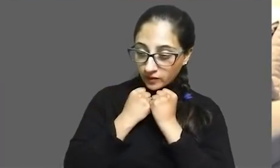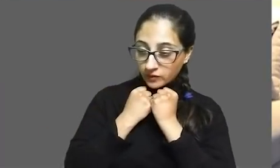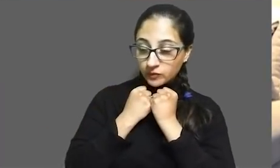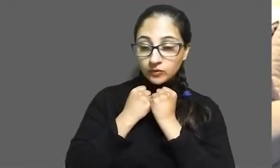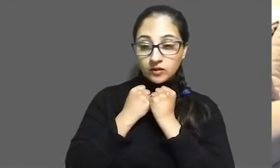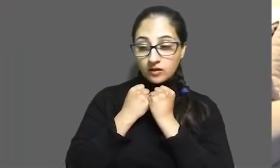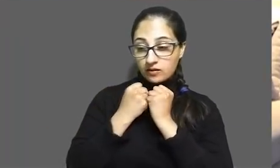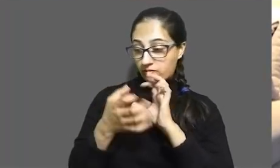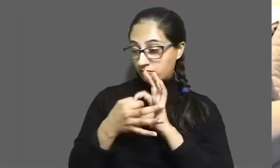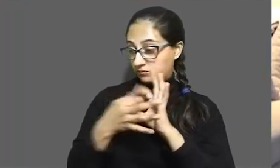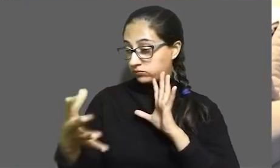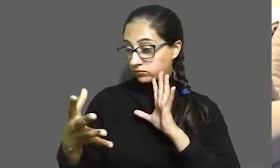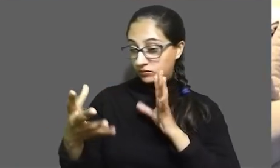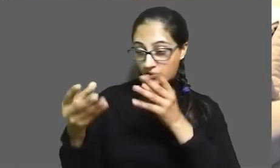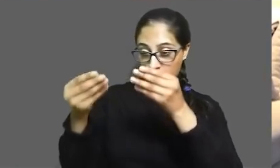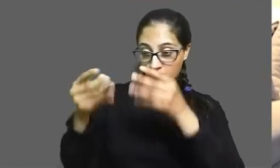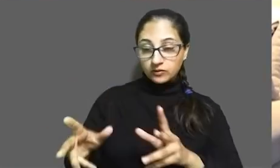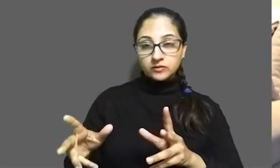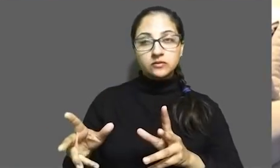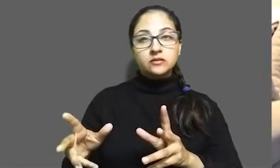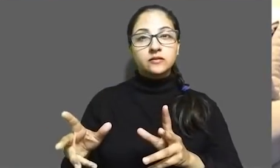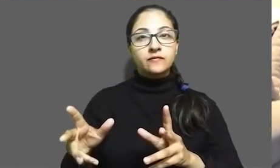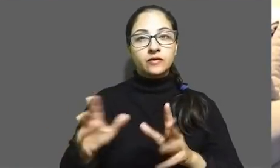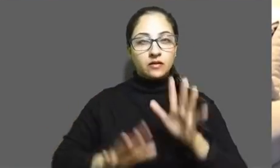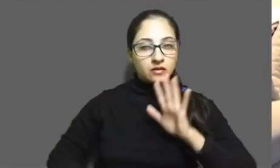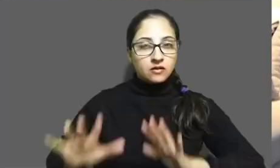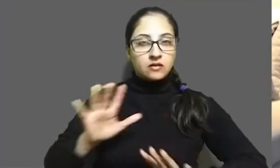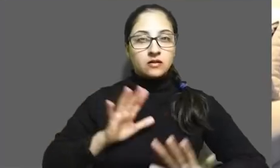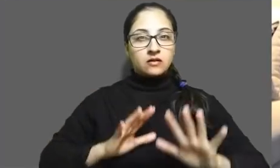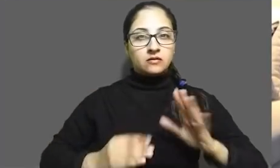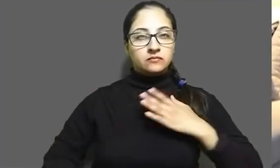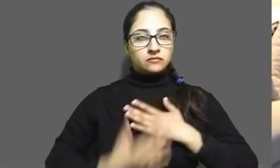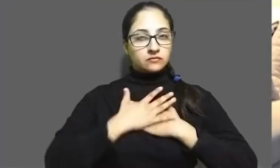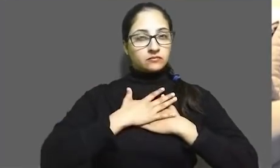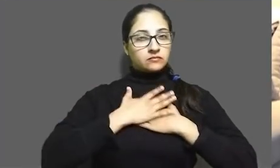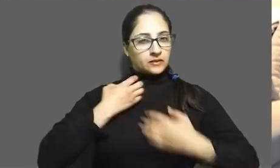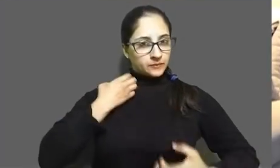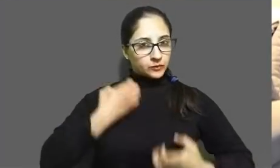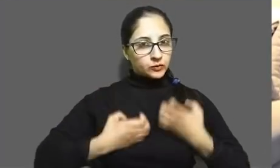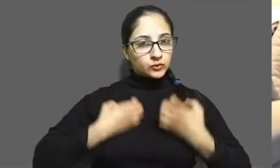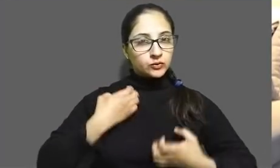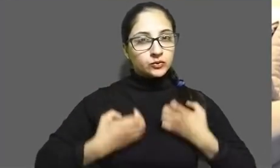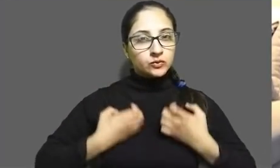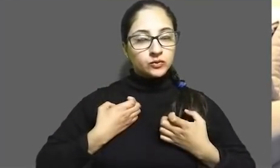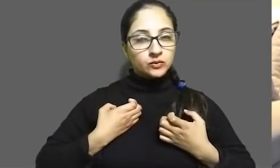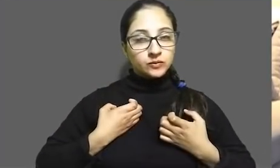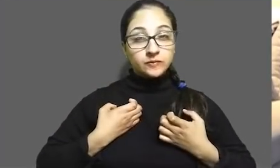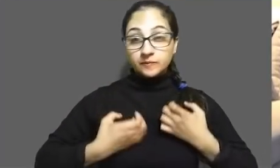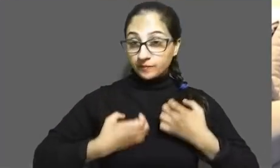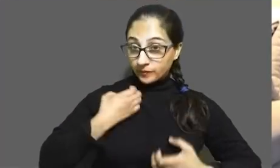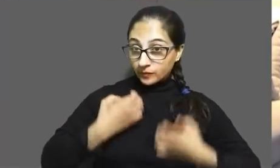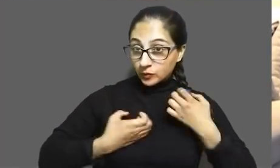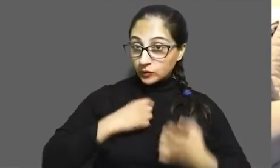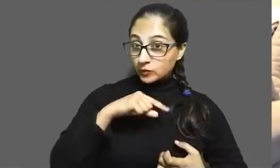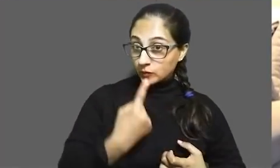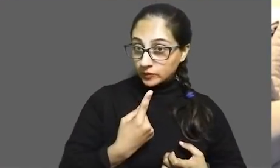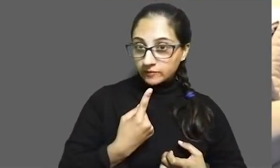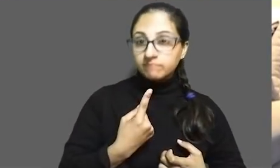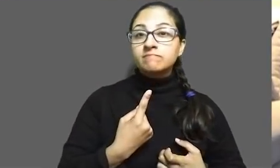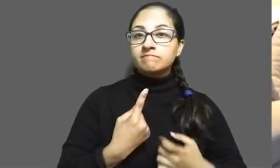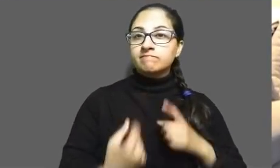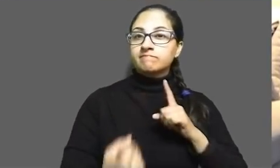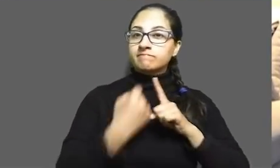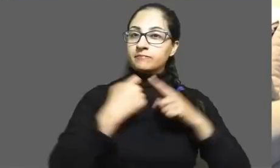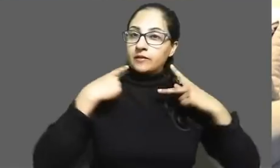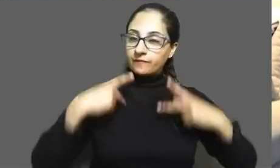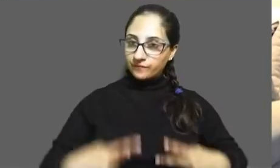Grief may be defined as the distress, the sadness, the pain that we feel when something